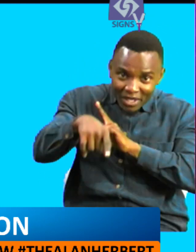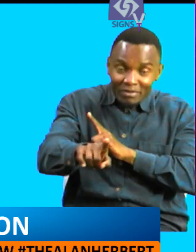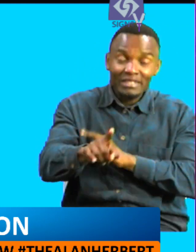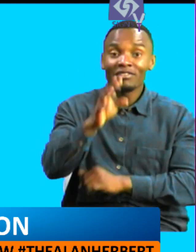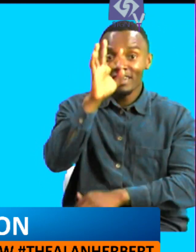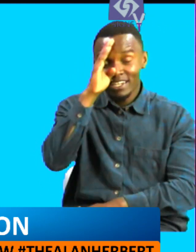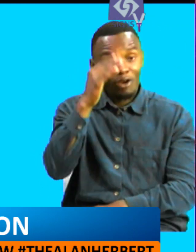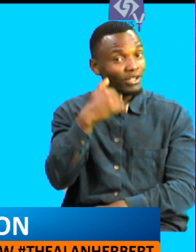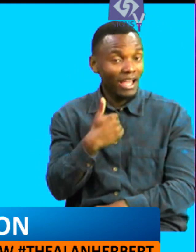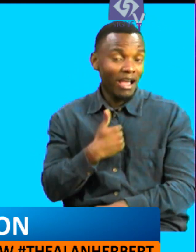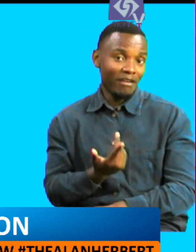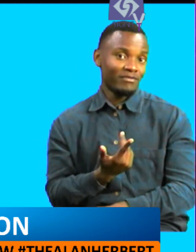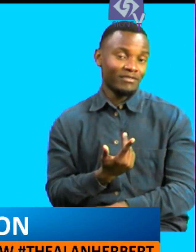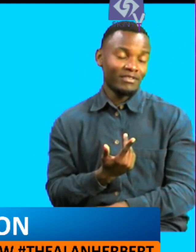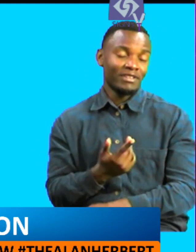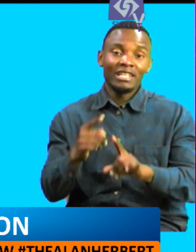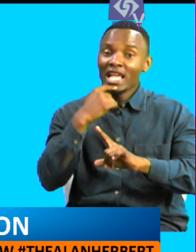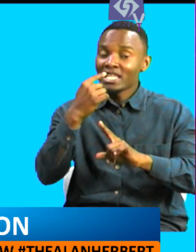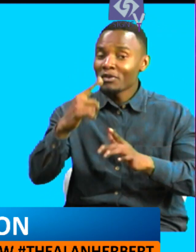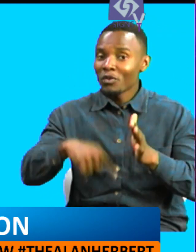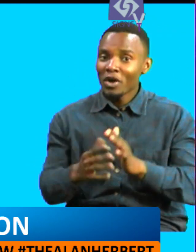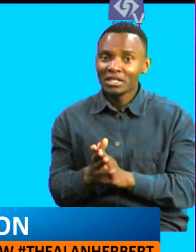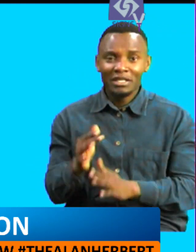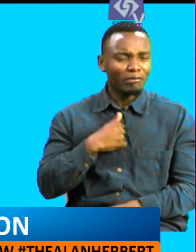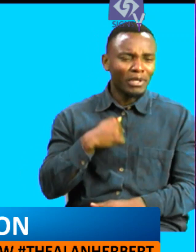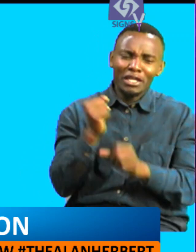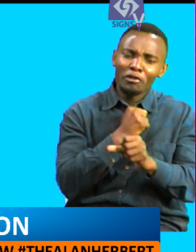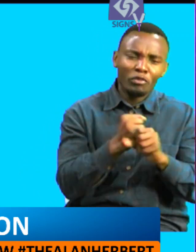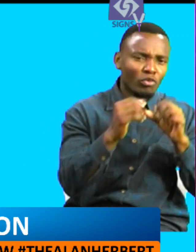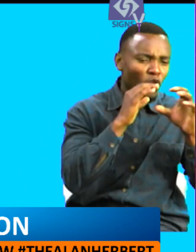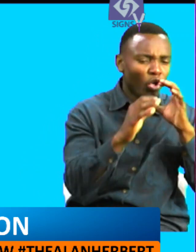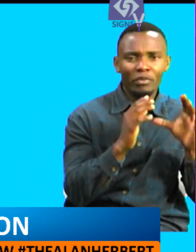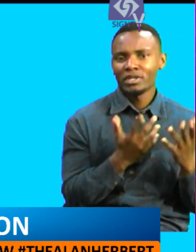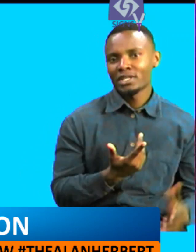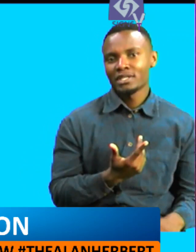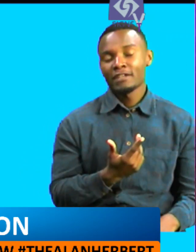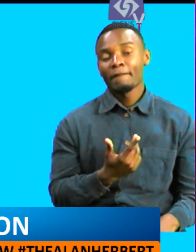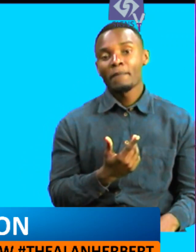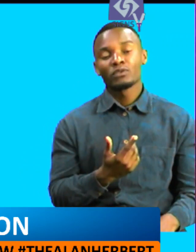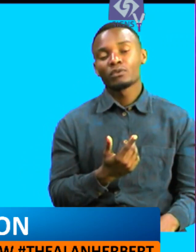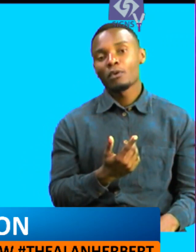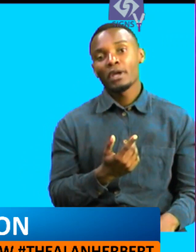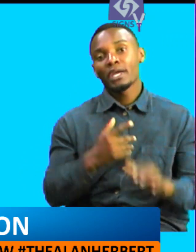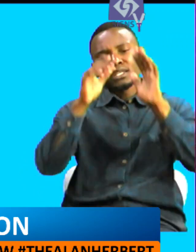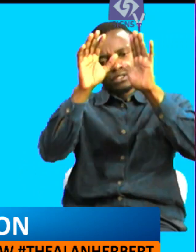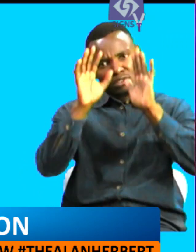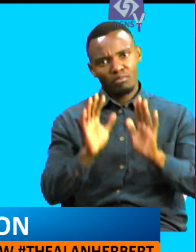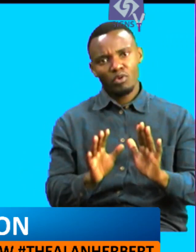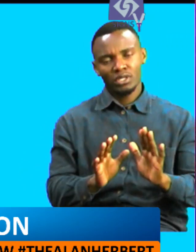doubted, that I cannot, do this. So the aspect of